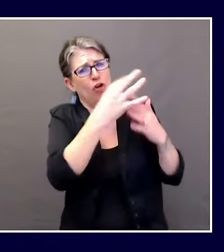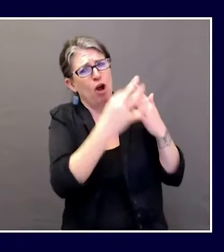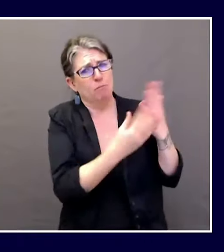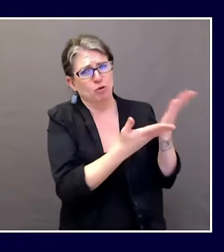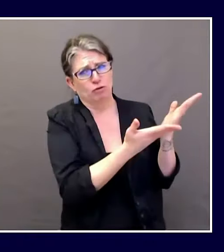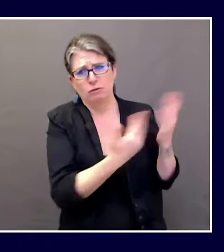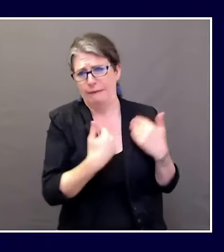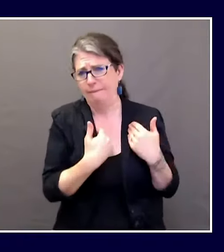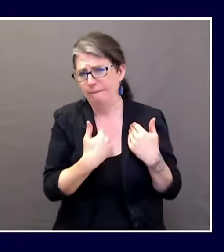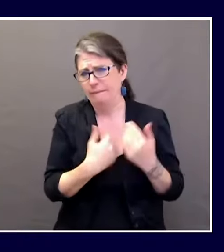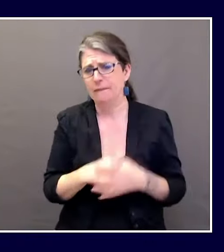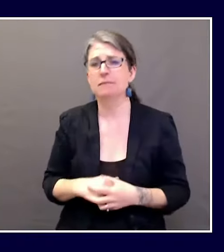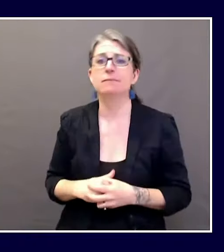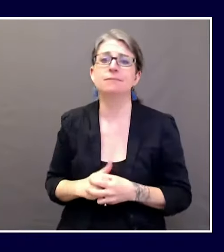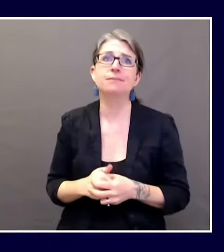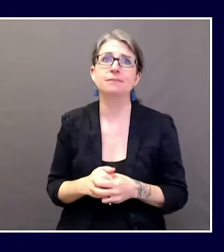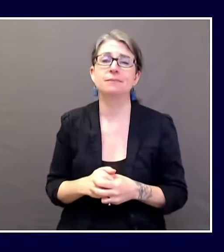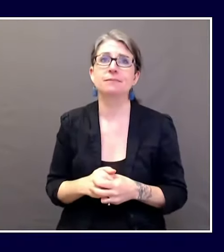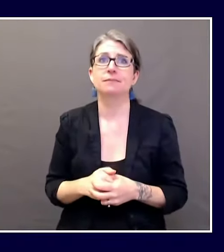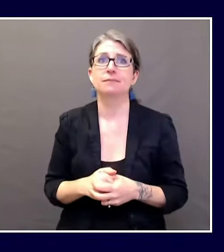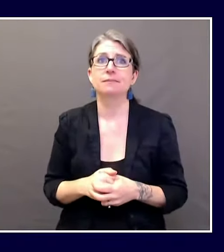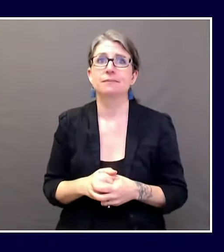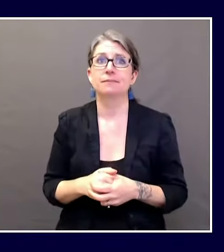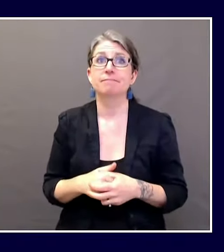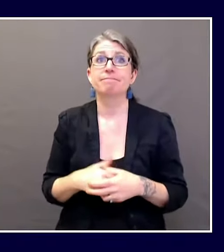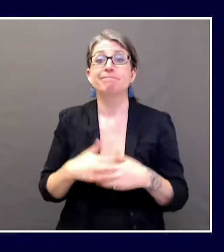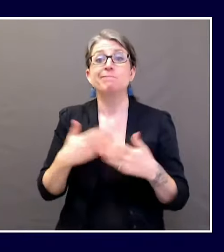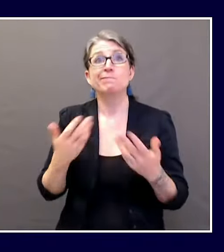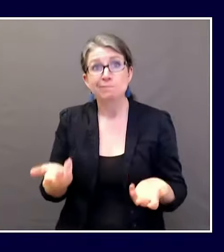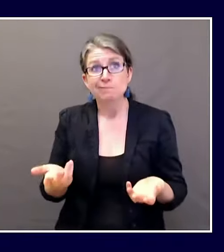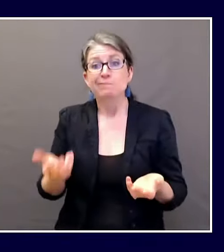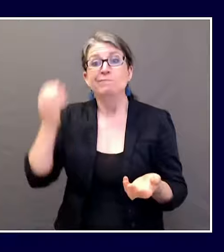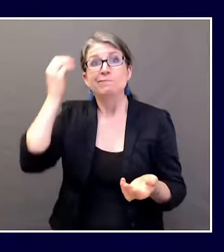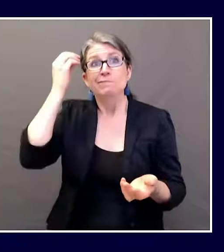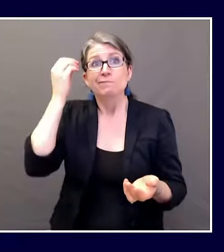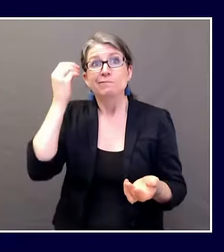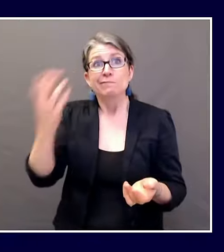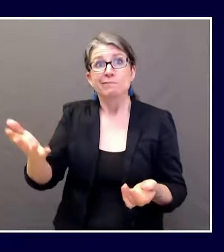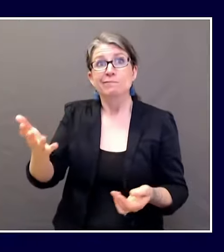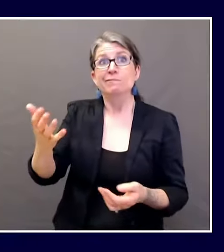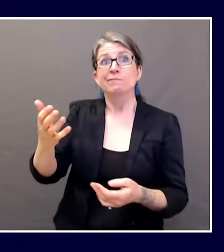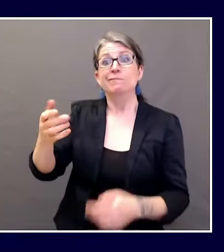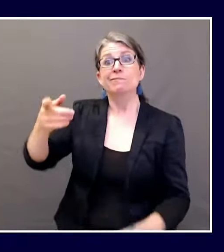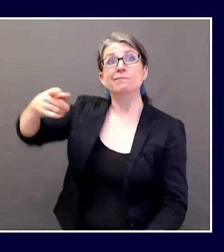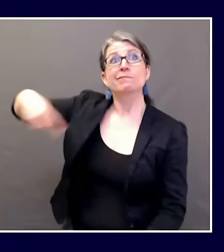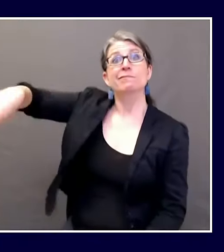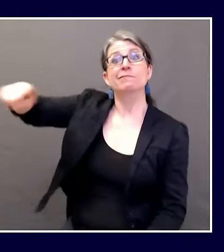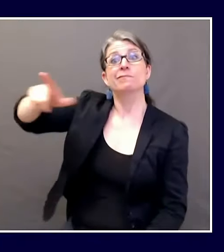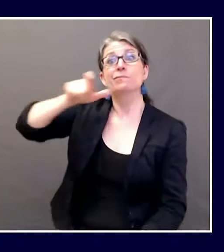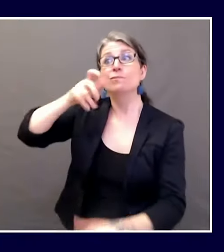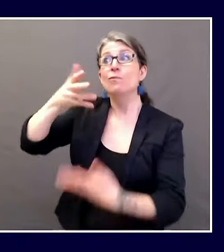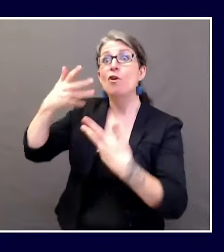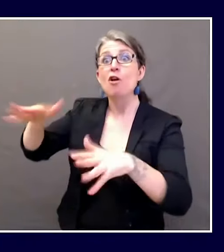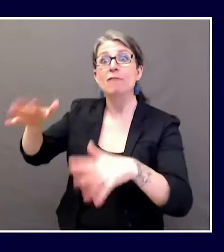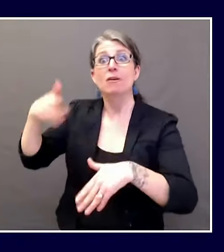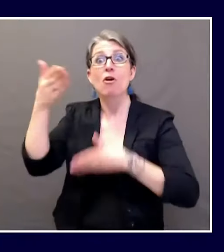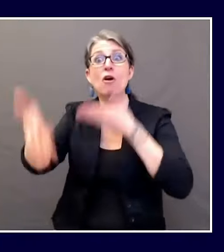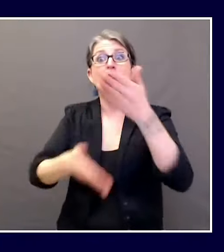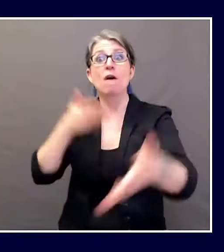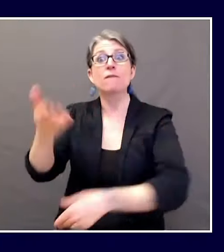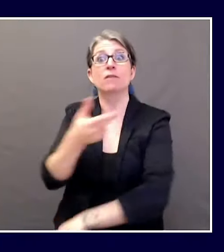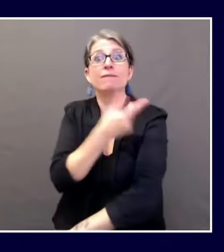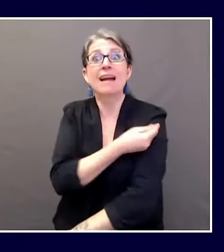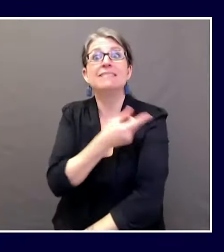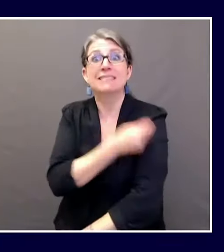have signaled to us that they are not pleased with their current scheduling platform and would like to transition over and utilize